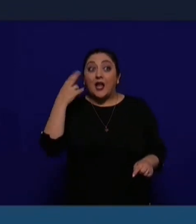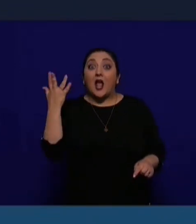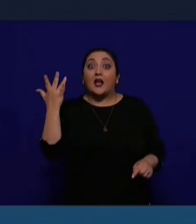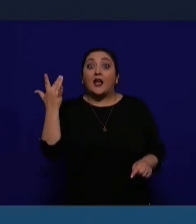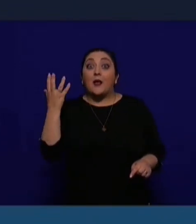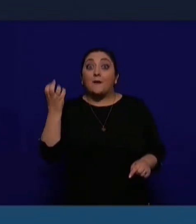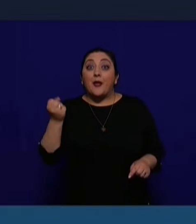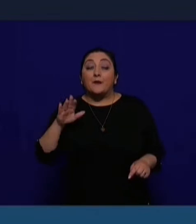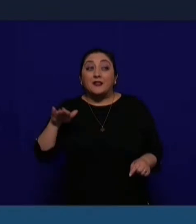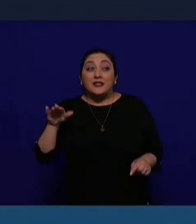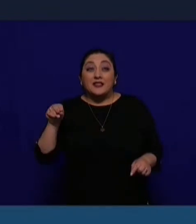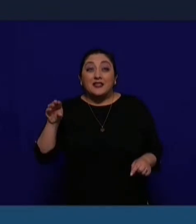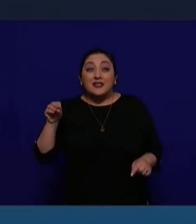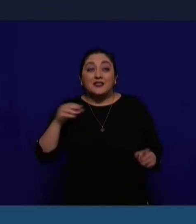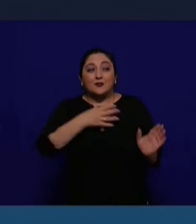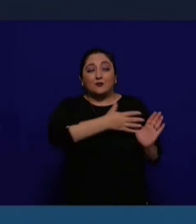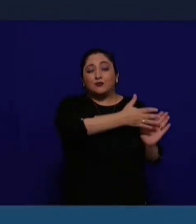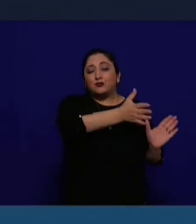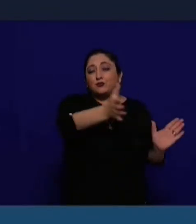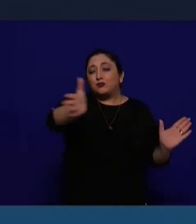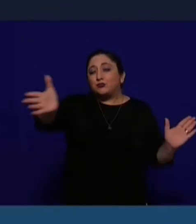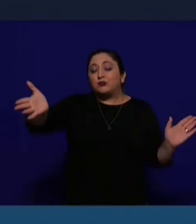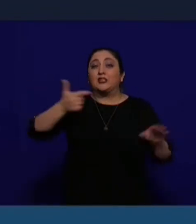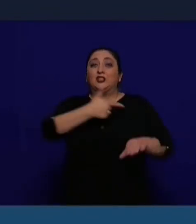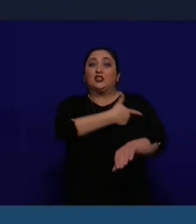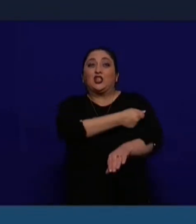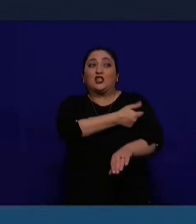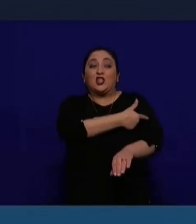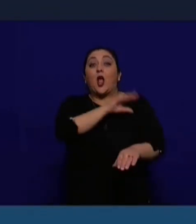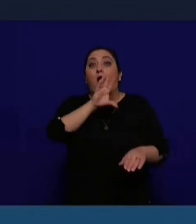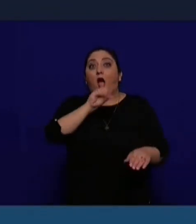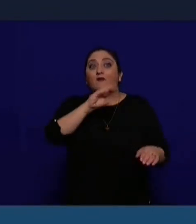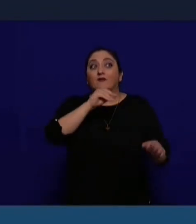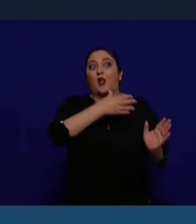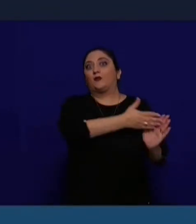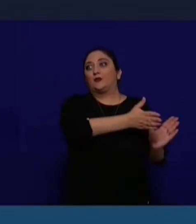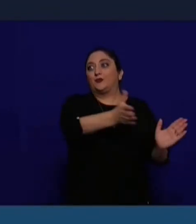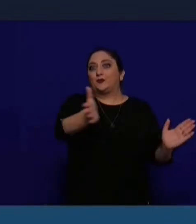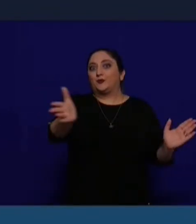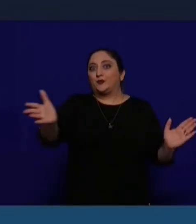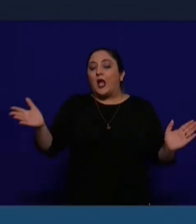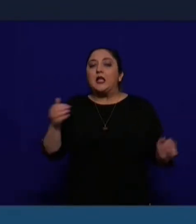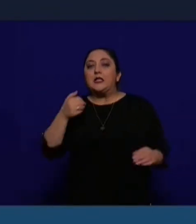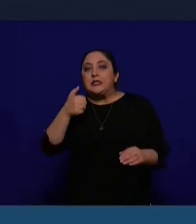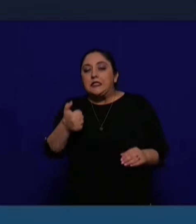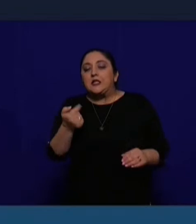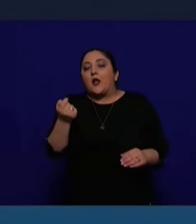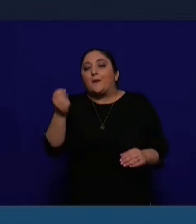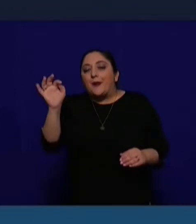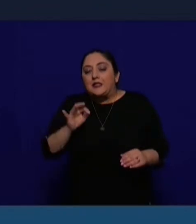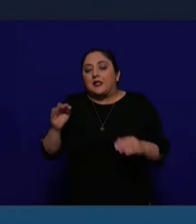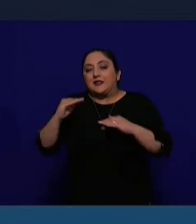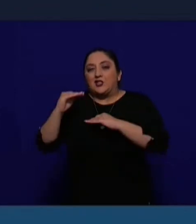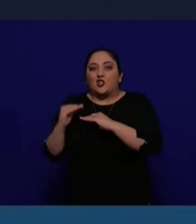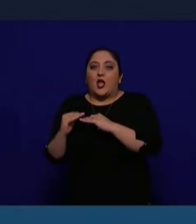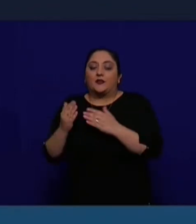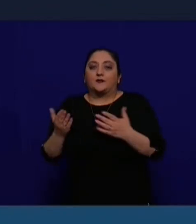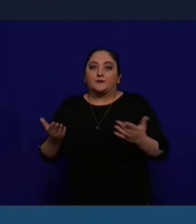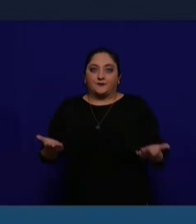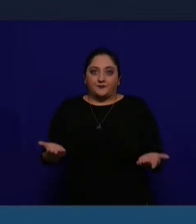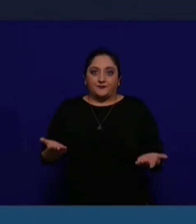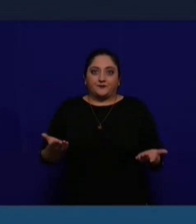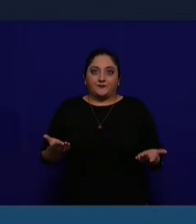li diġà laqamna u li ħadu żewġ dożi dan huwa numru li huwa żgħir u numru u persentaġġ